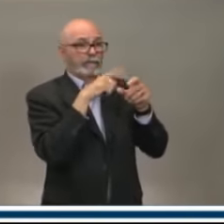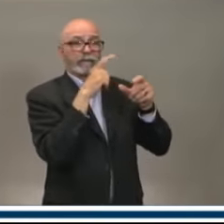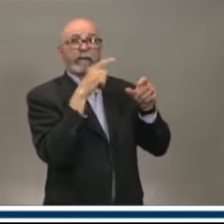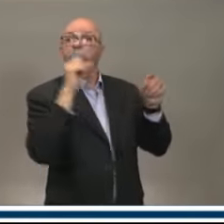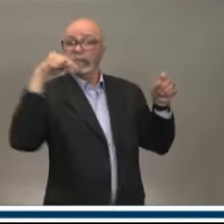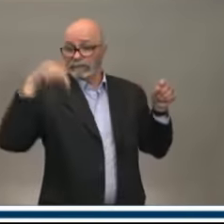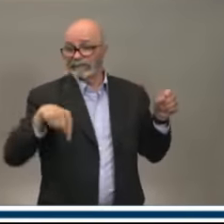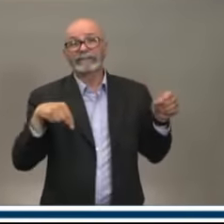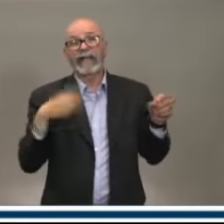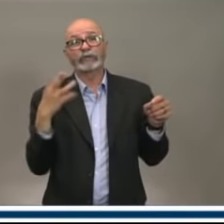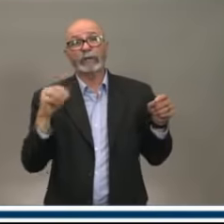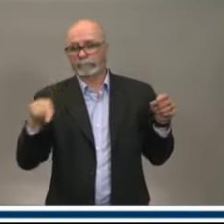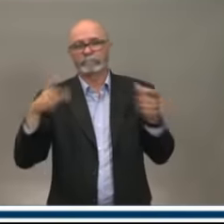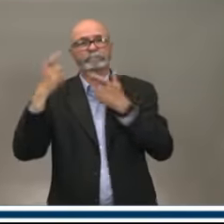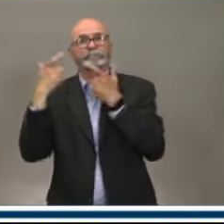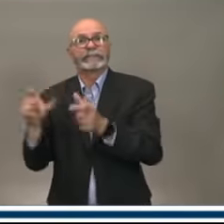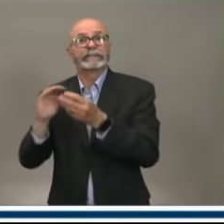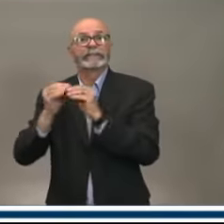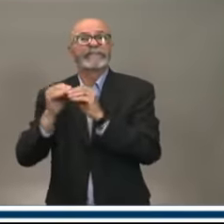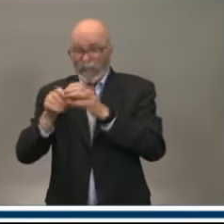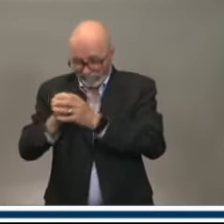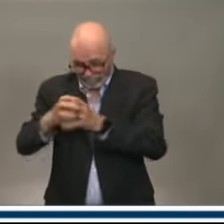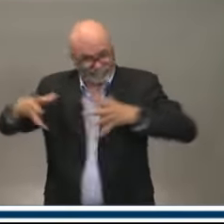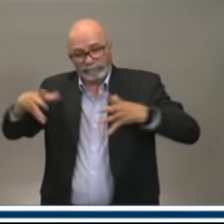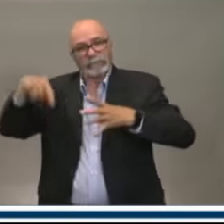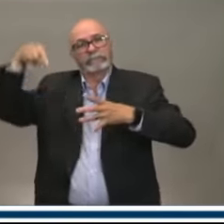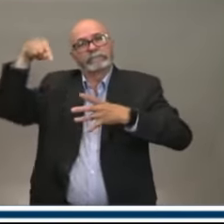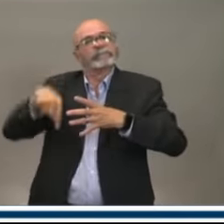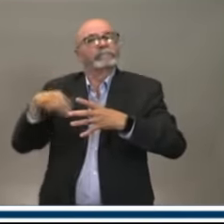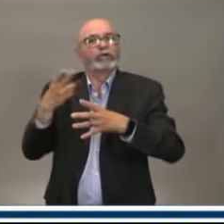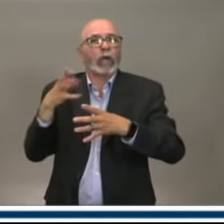our concentration of activity is.